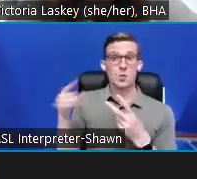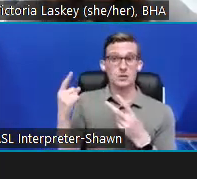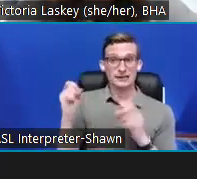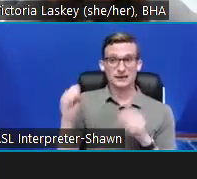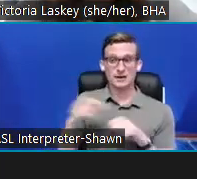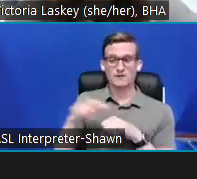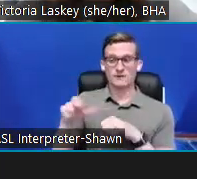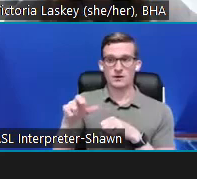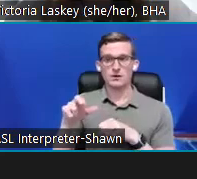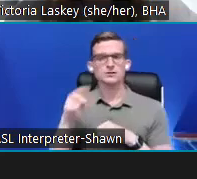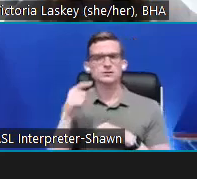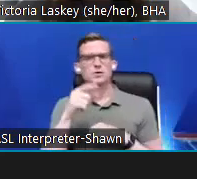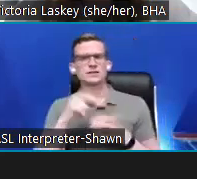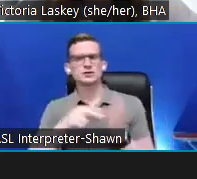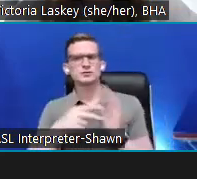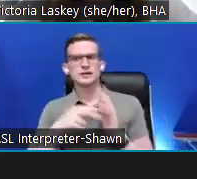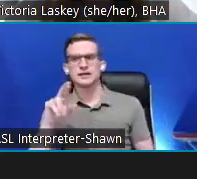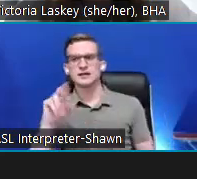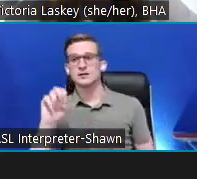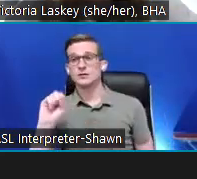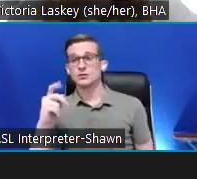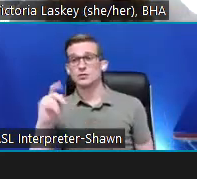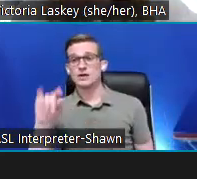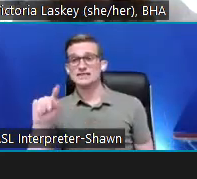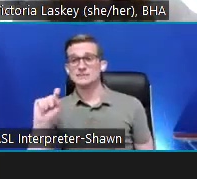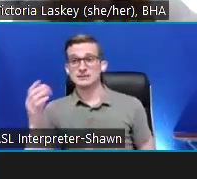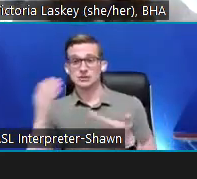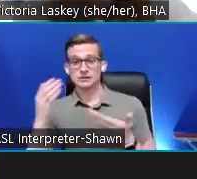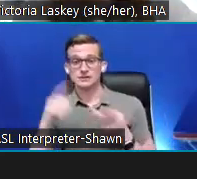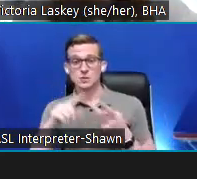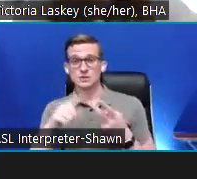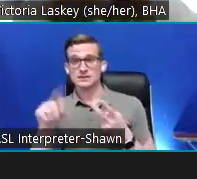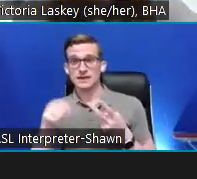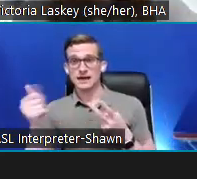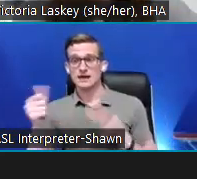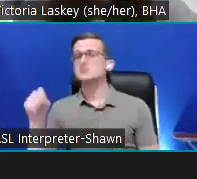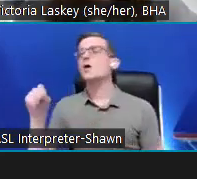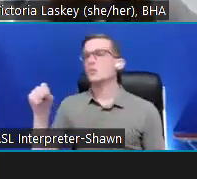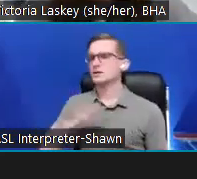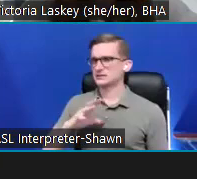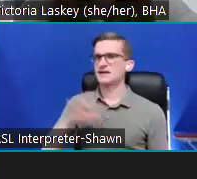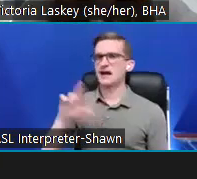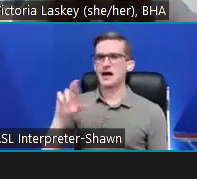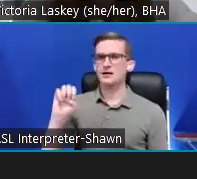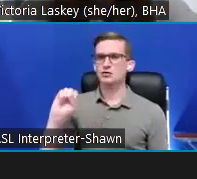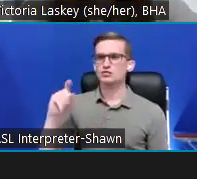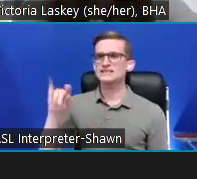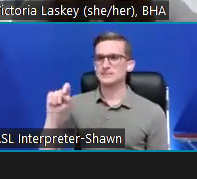or something else? I apologize. That's okay. Yes, it was in regards to respite. Thank you for